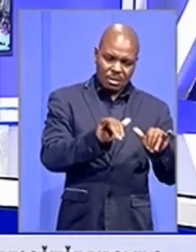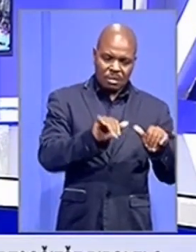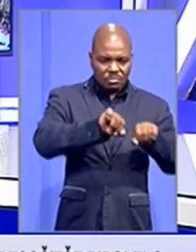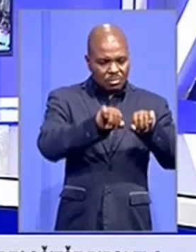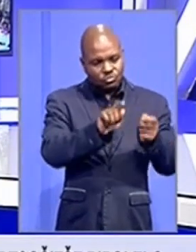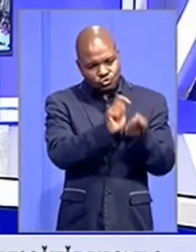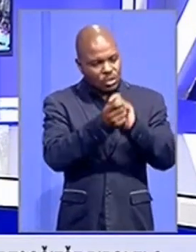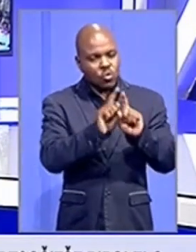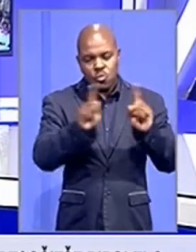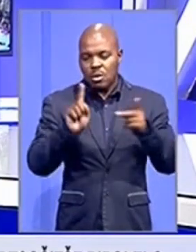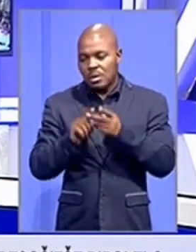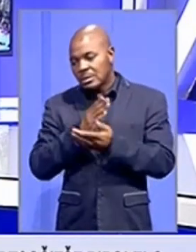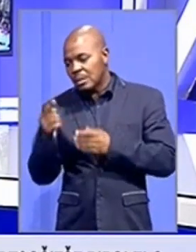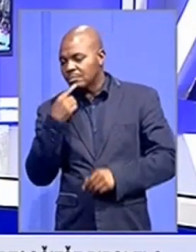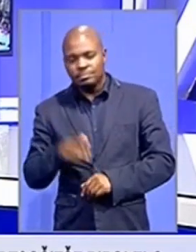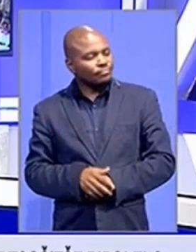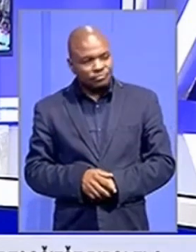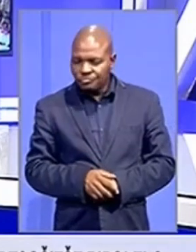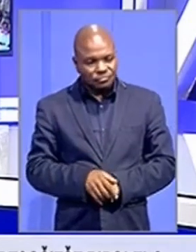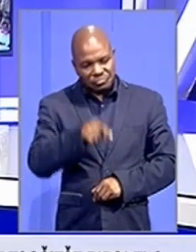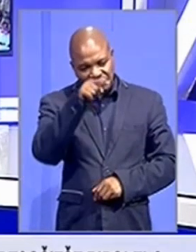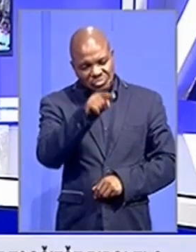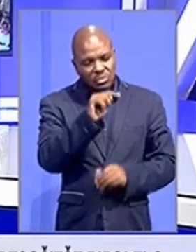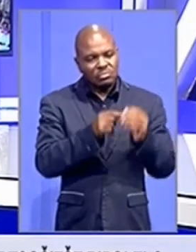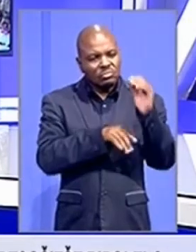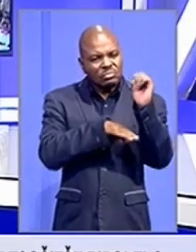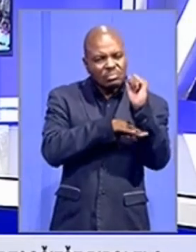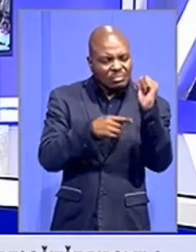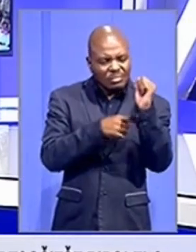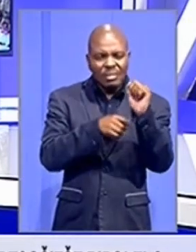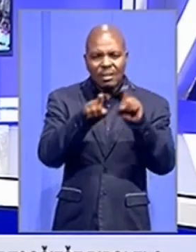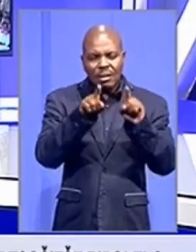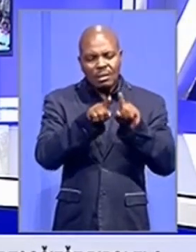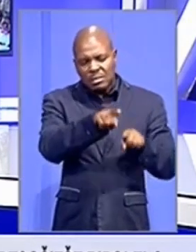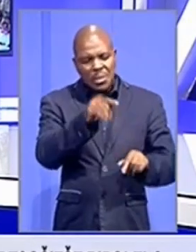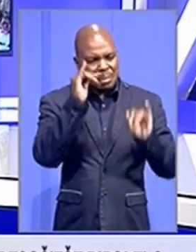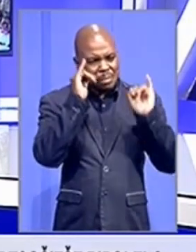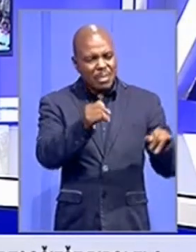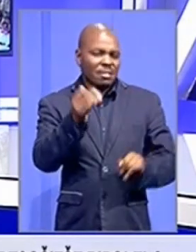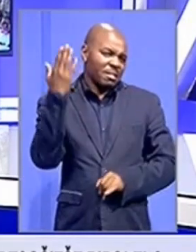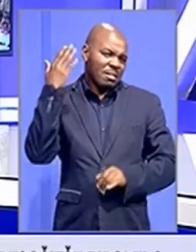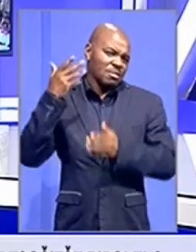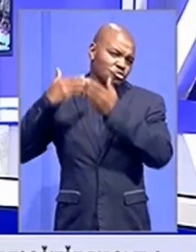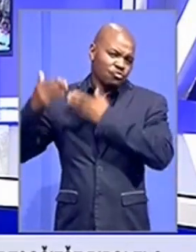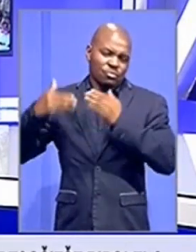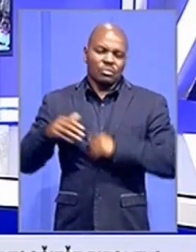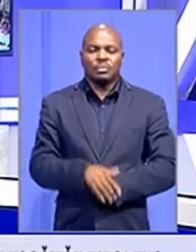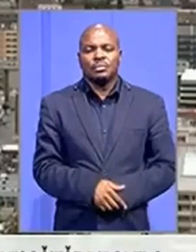bjalo mola ba bangwe bona ba re dihlwadi eme ke segopotso se sebe sa histori.